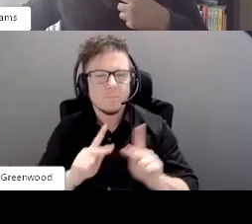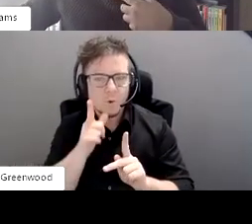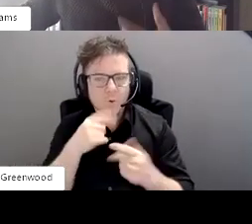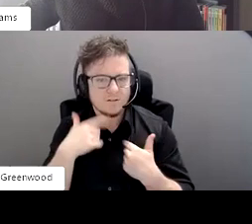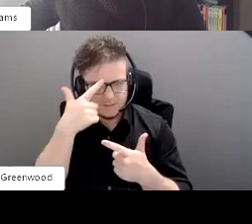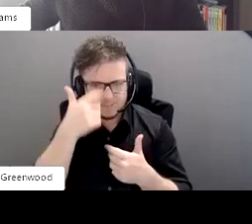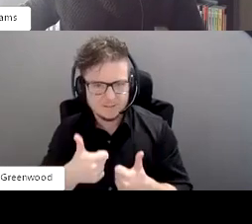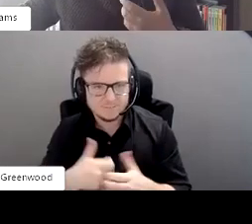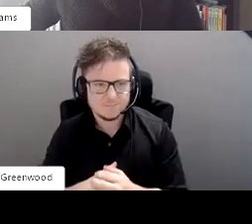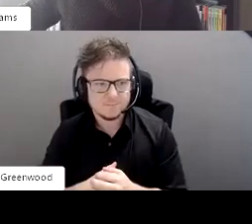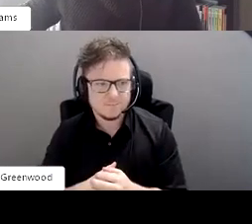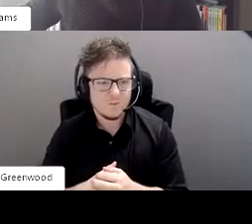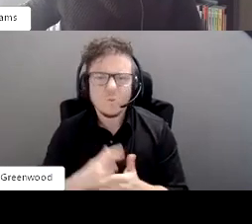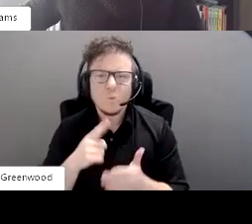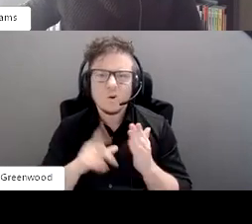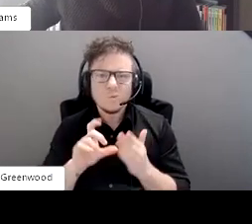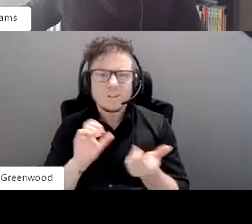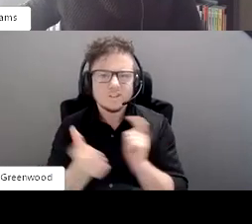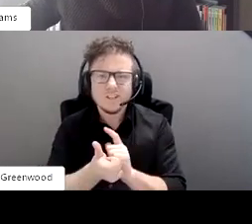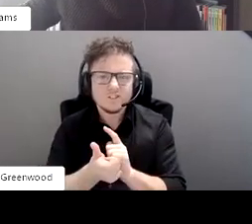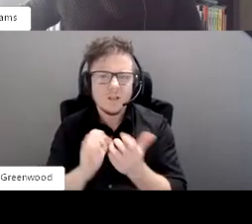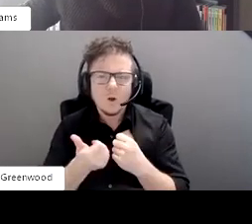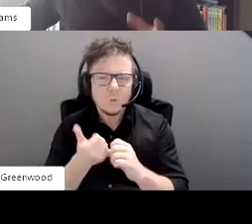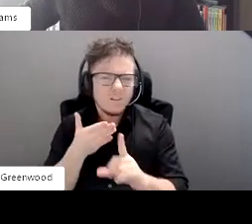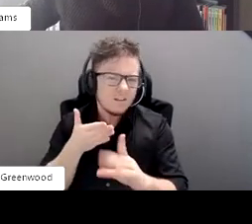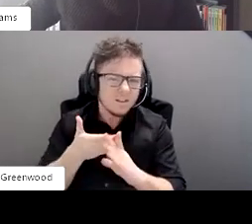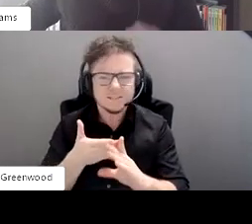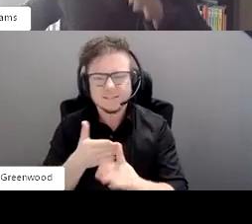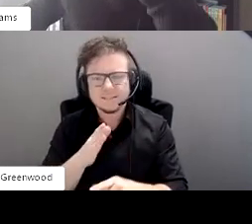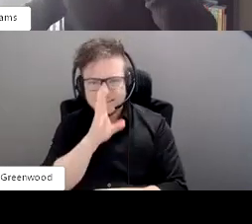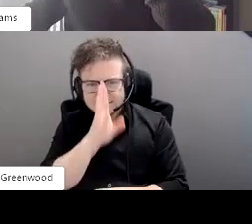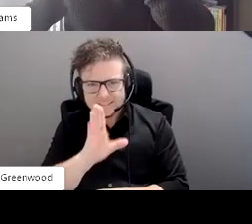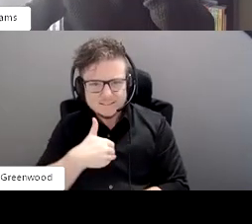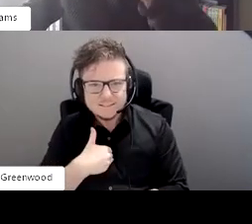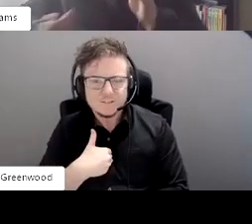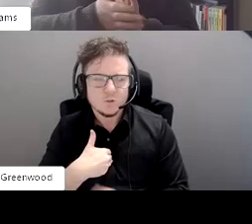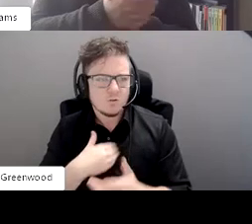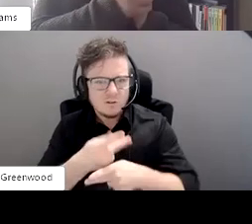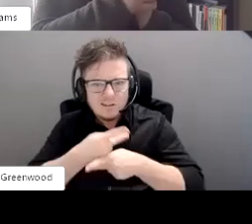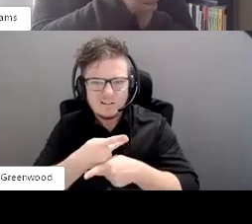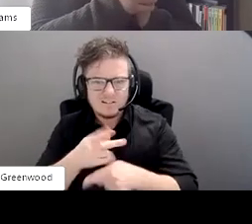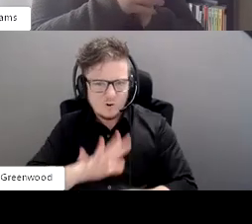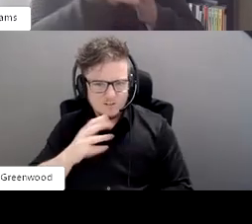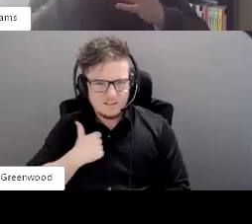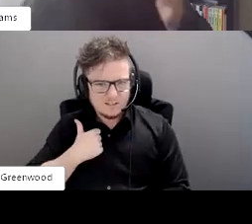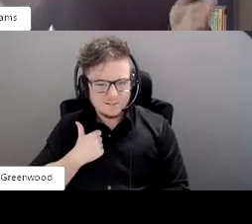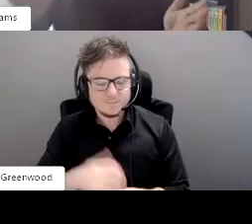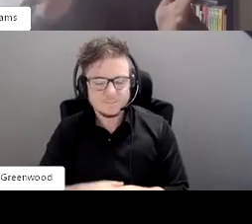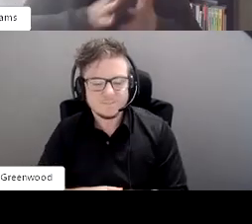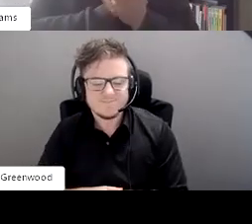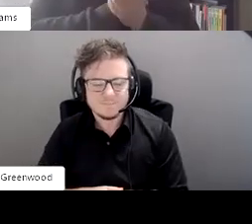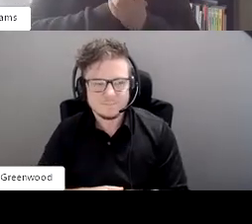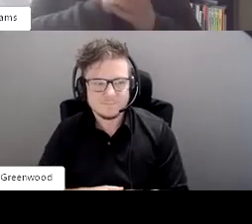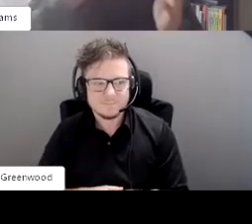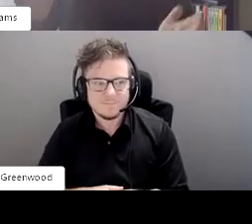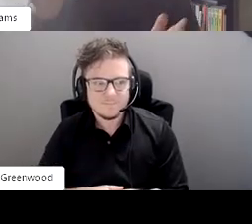So what needs to change? How do we combat cis-hetero dementia care in this country? So first, I just want to